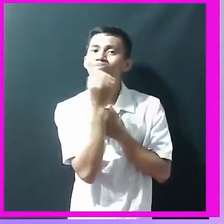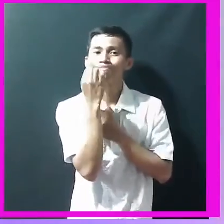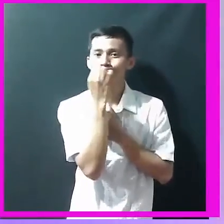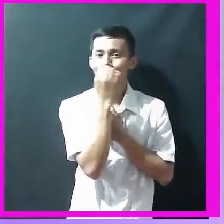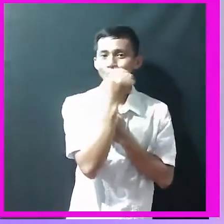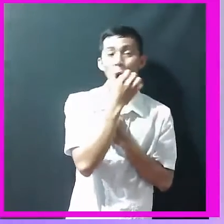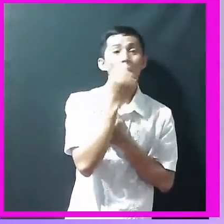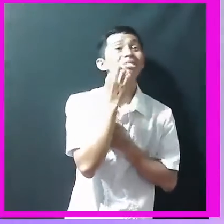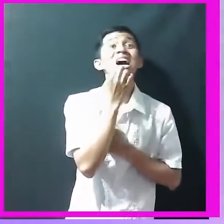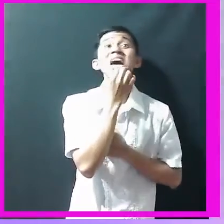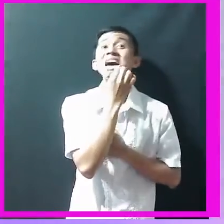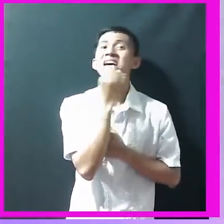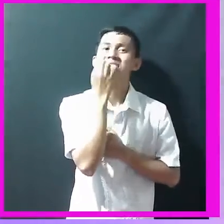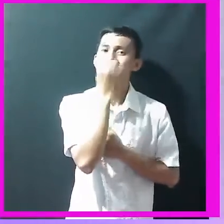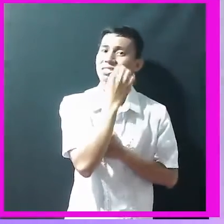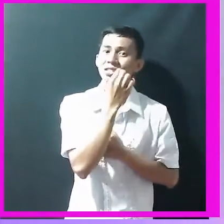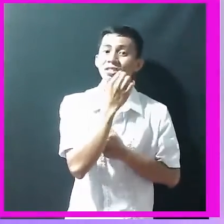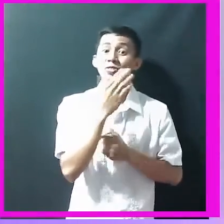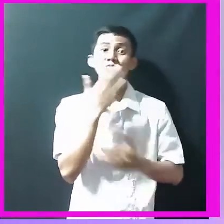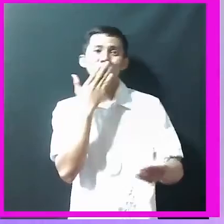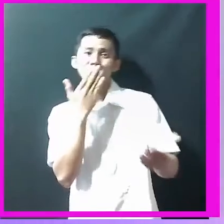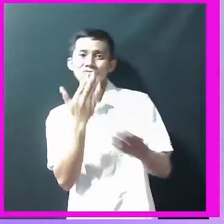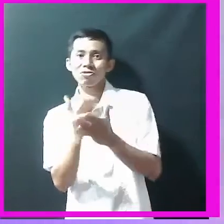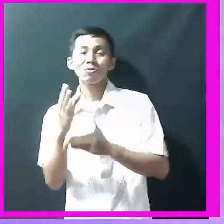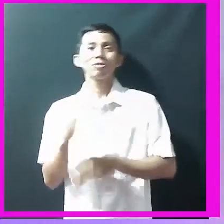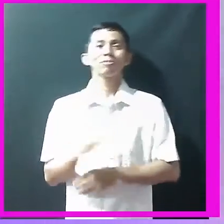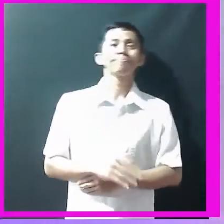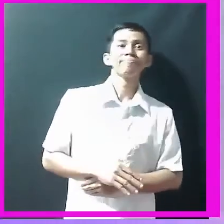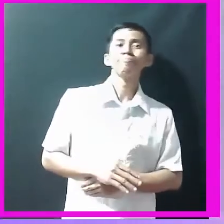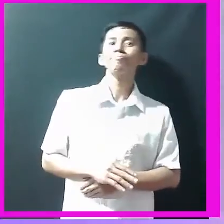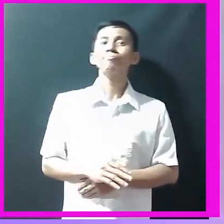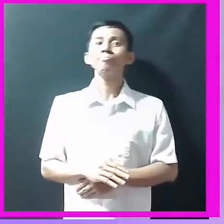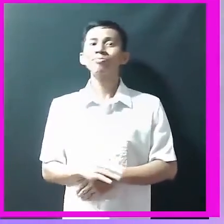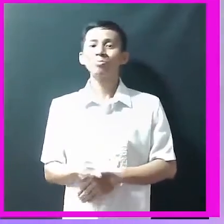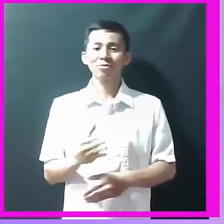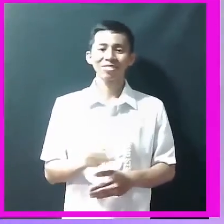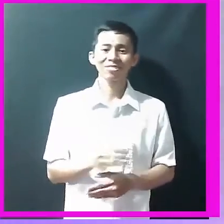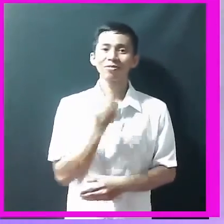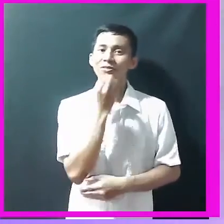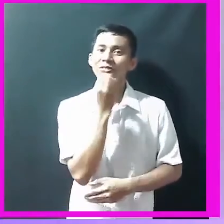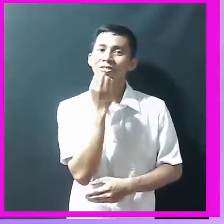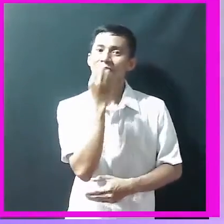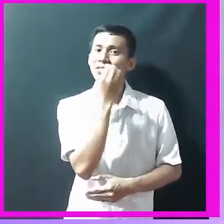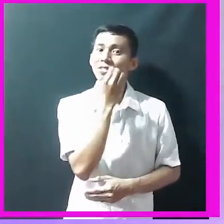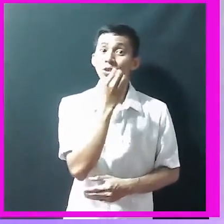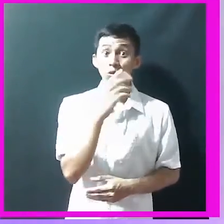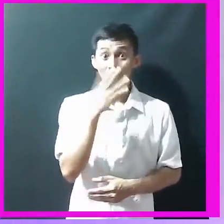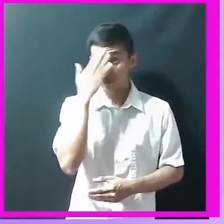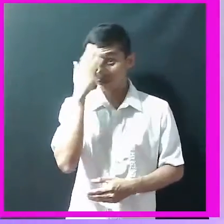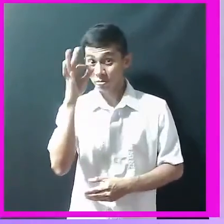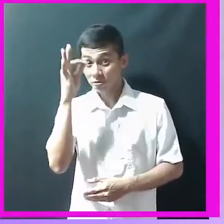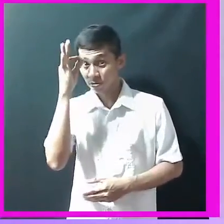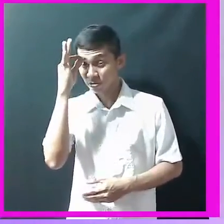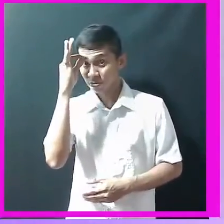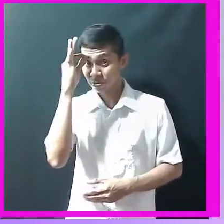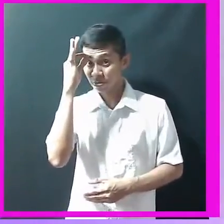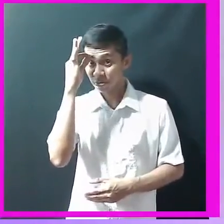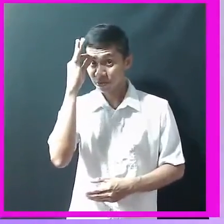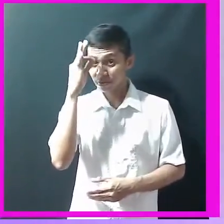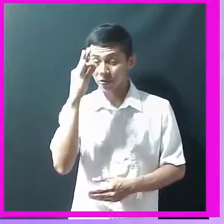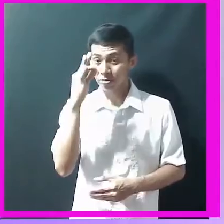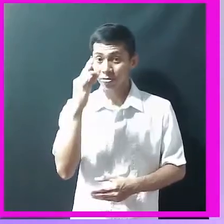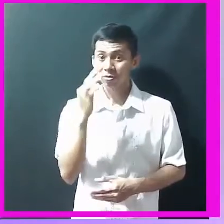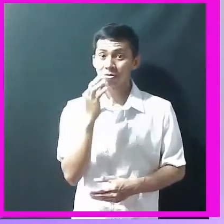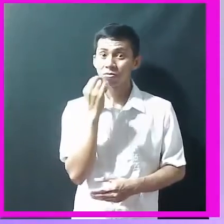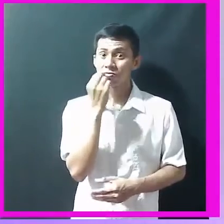They make themselves presentable. And can I say, Pastor Frank, nga naay makeup nga maingon nato